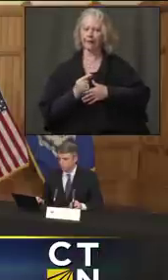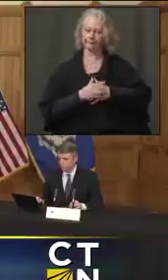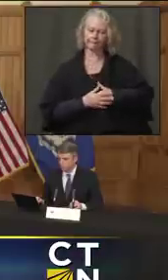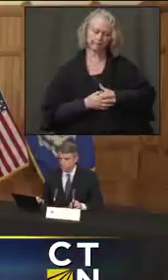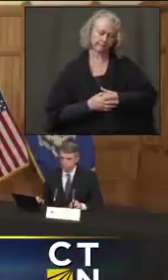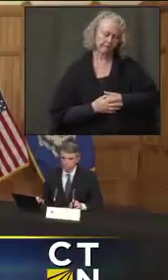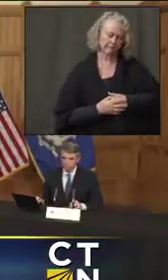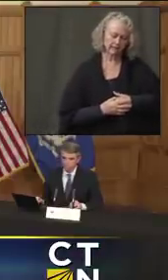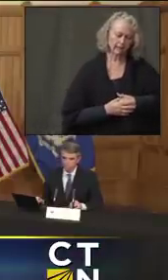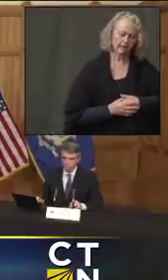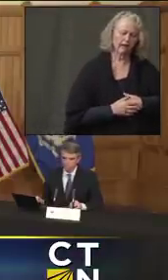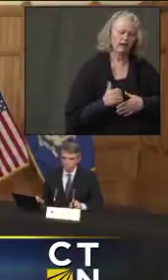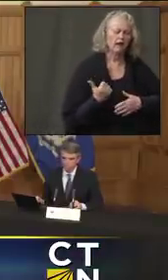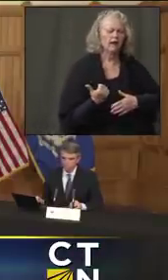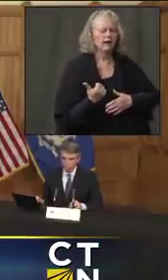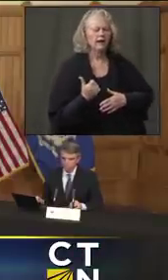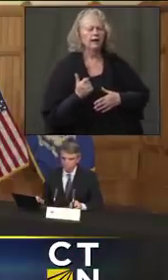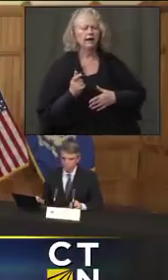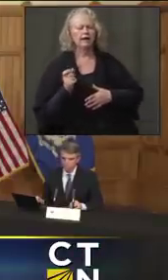I've got a reader question.